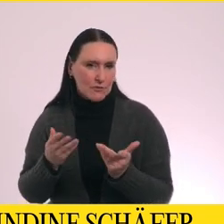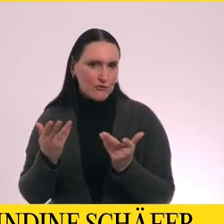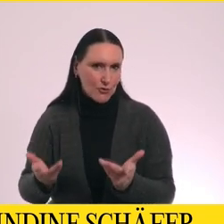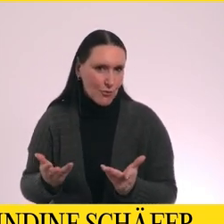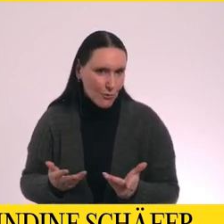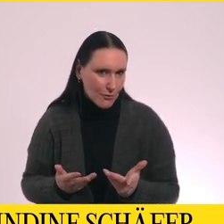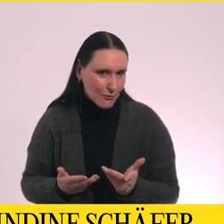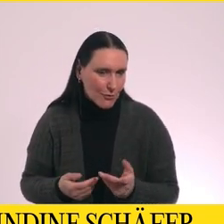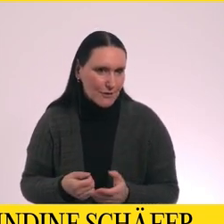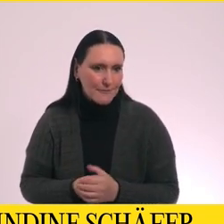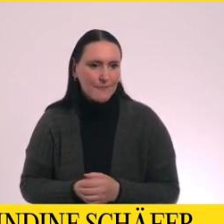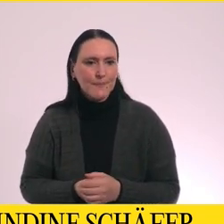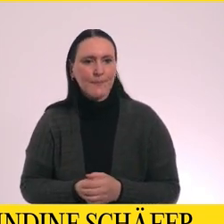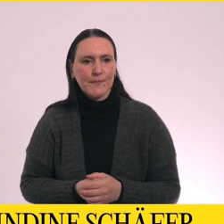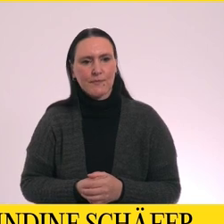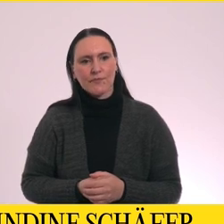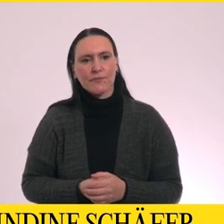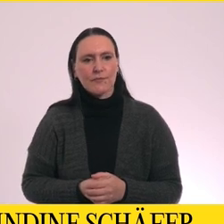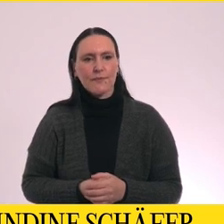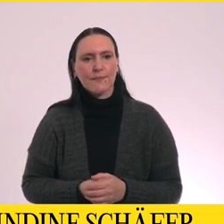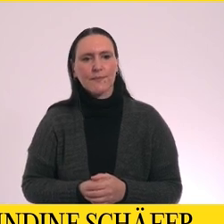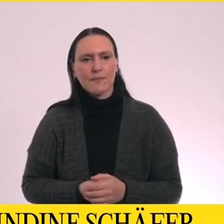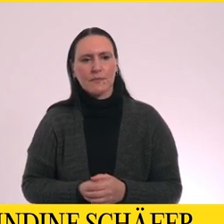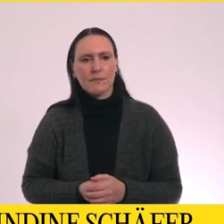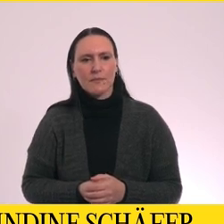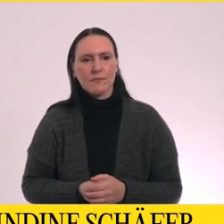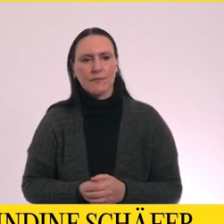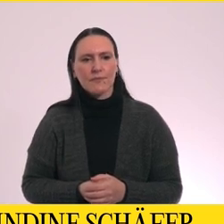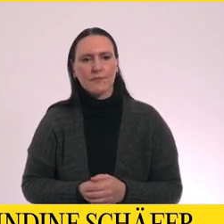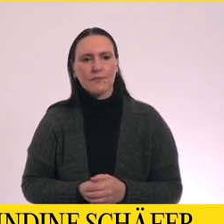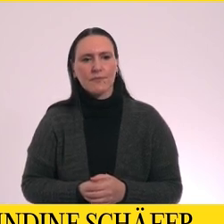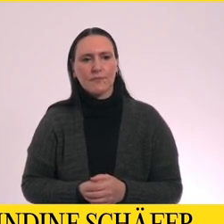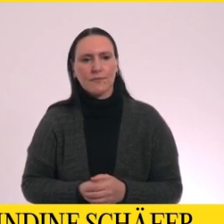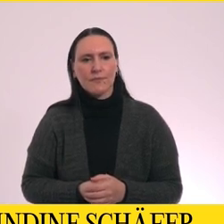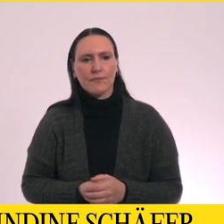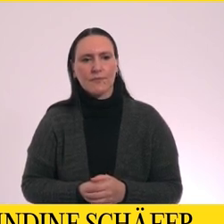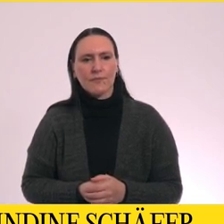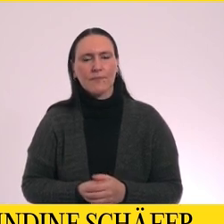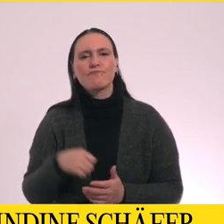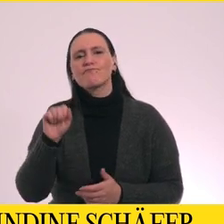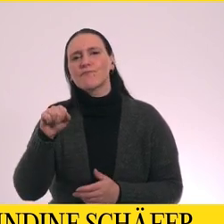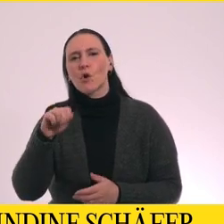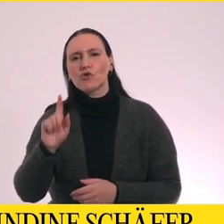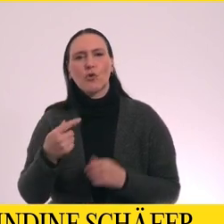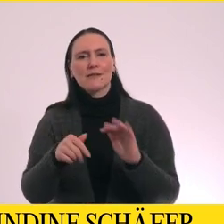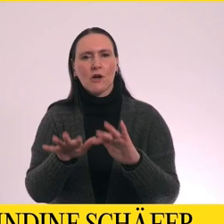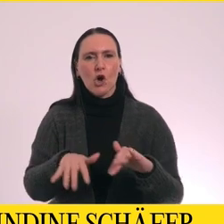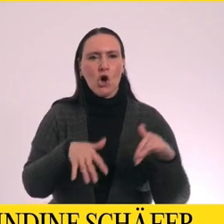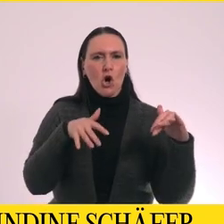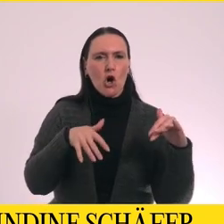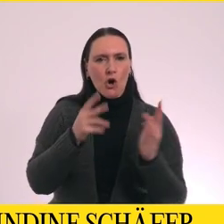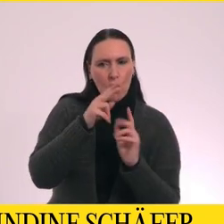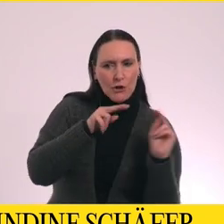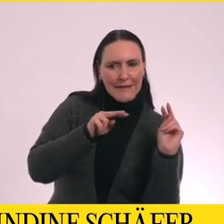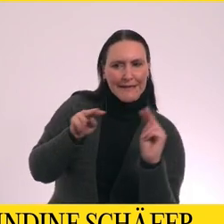it creates a layer of insight for audiences if they have this thing on the